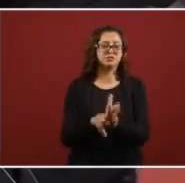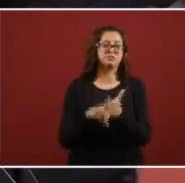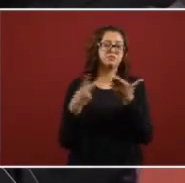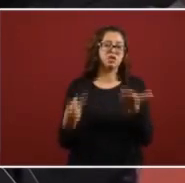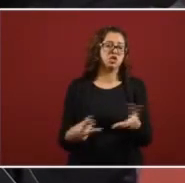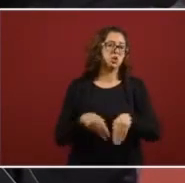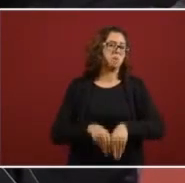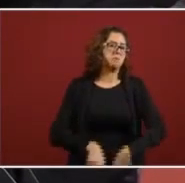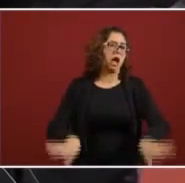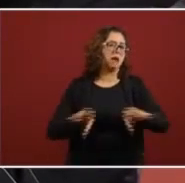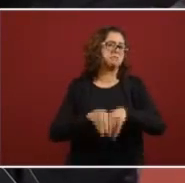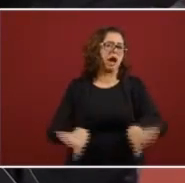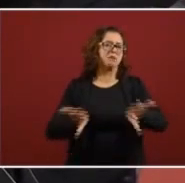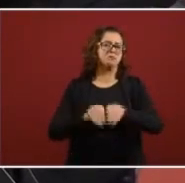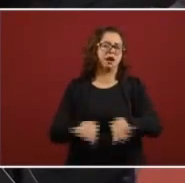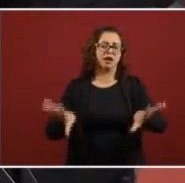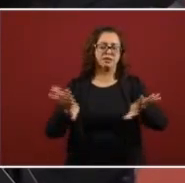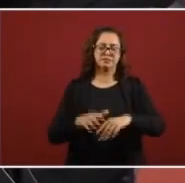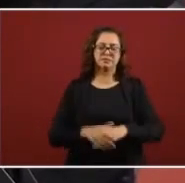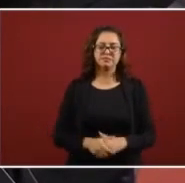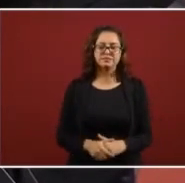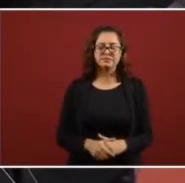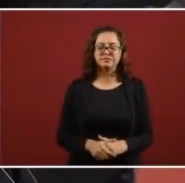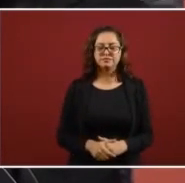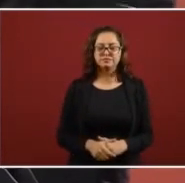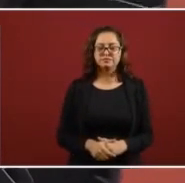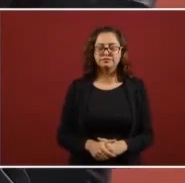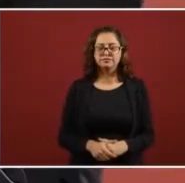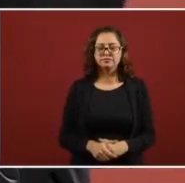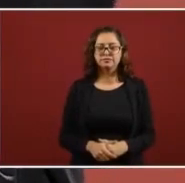15 million examples. Por